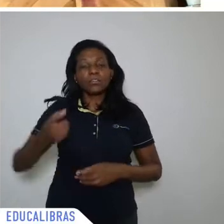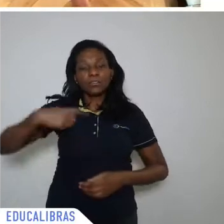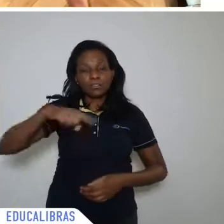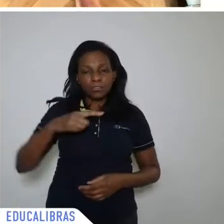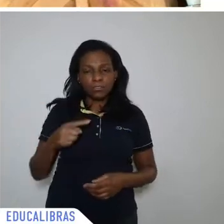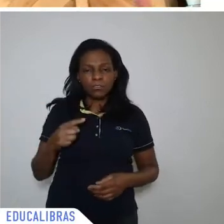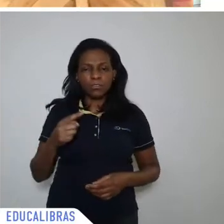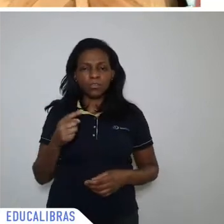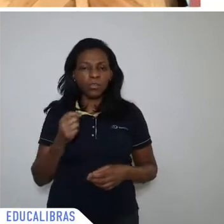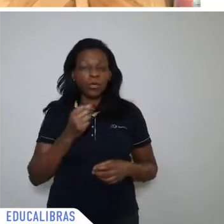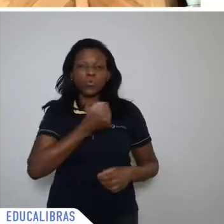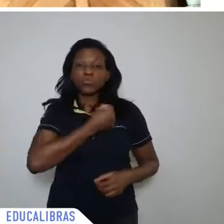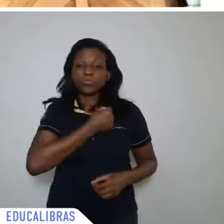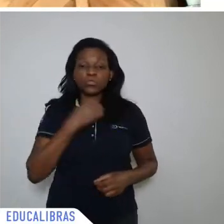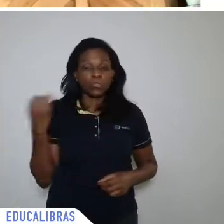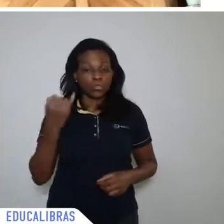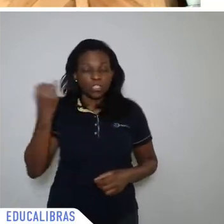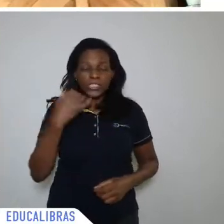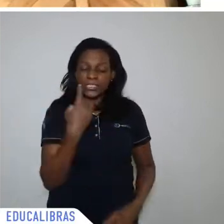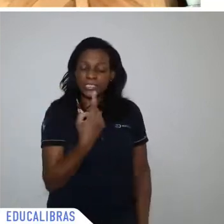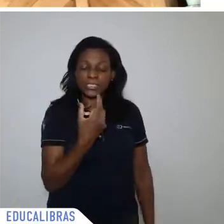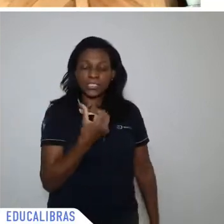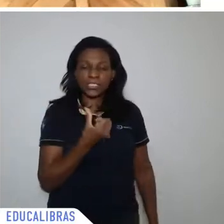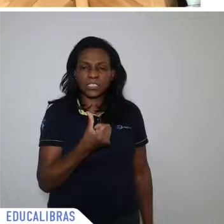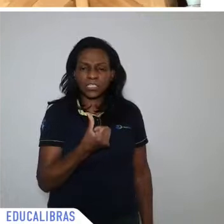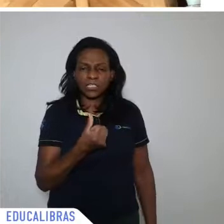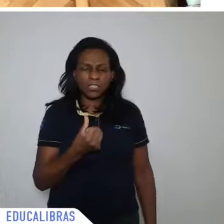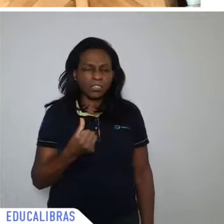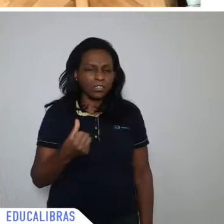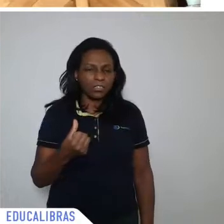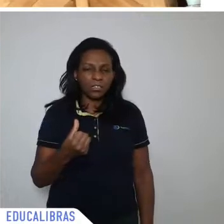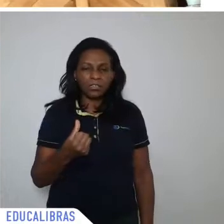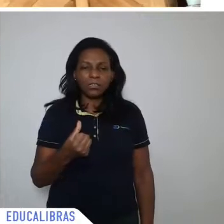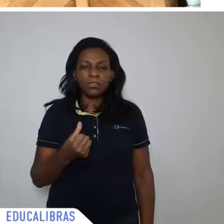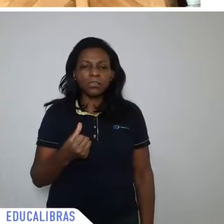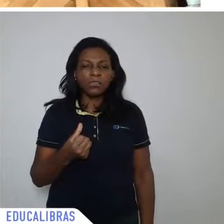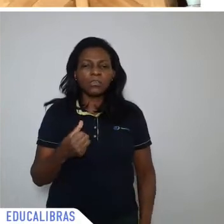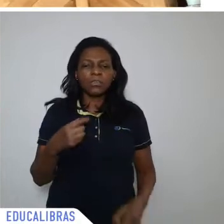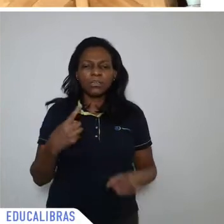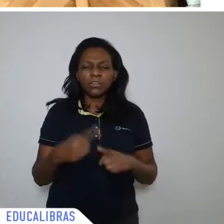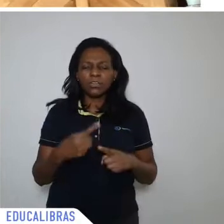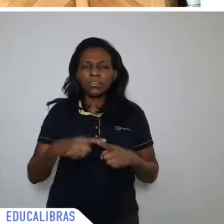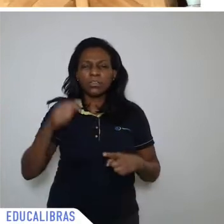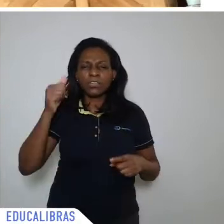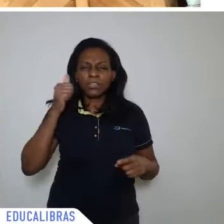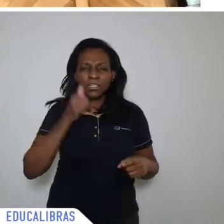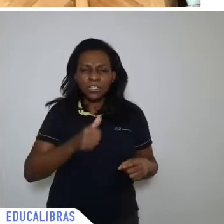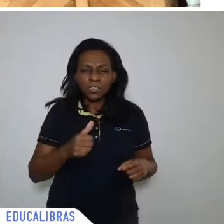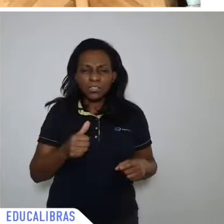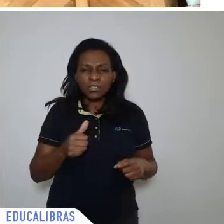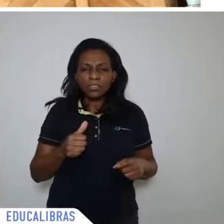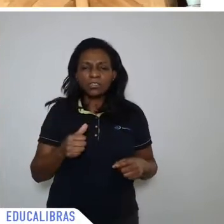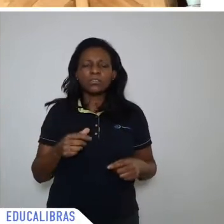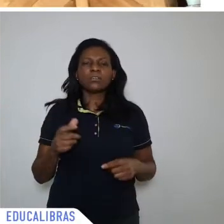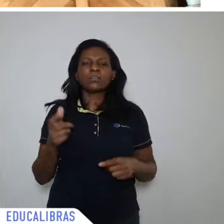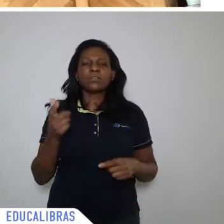data. So we concentrated on women who are in reproductive ages from 16 on. These